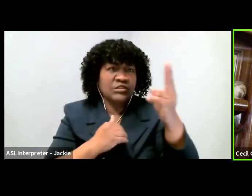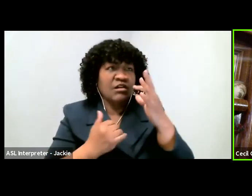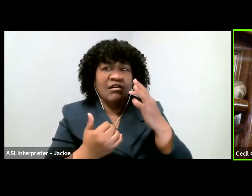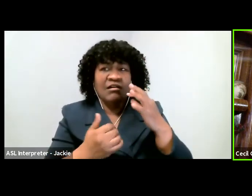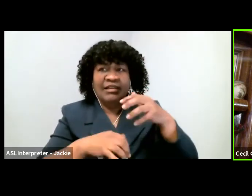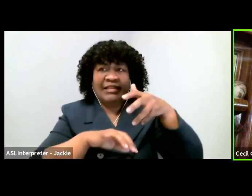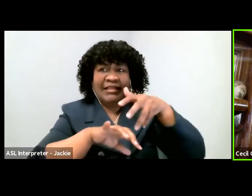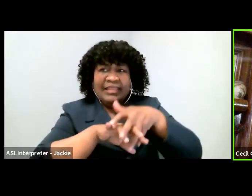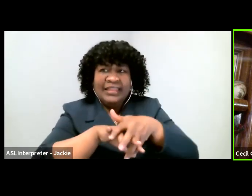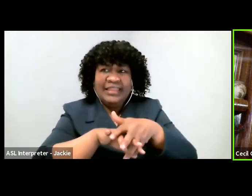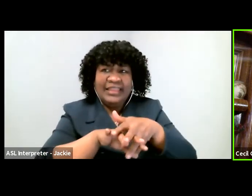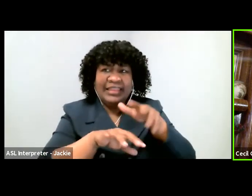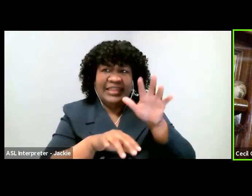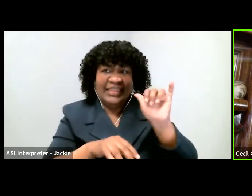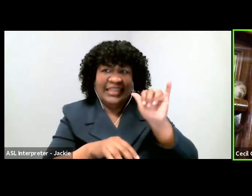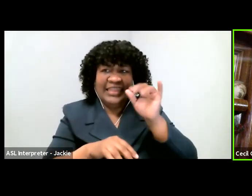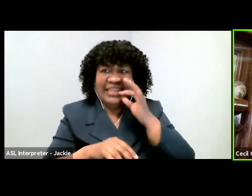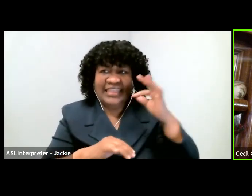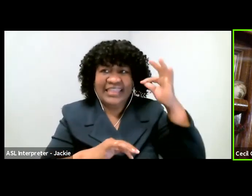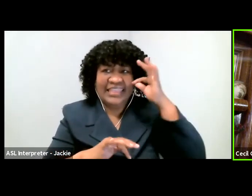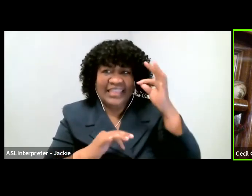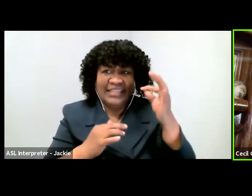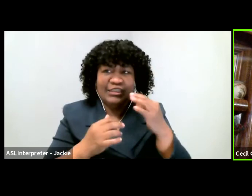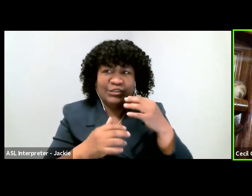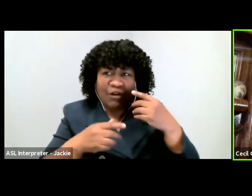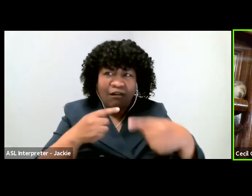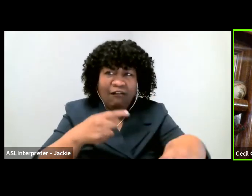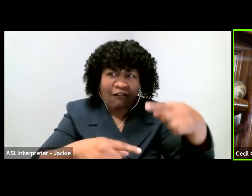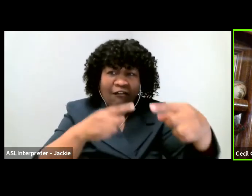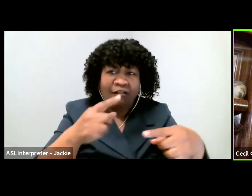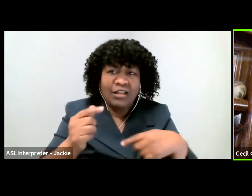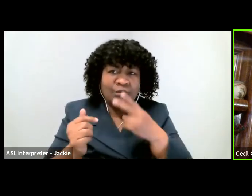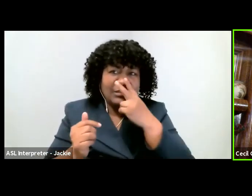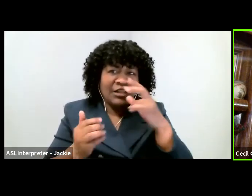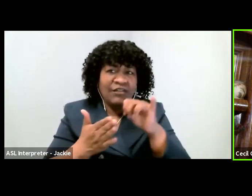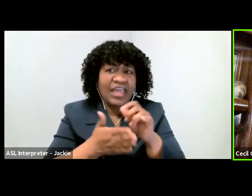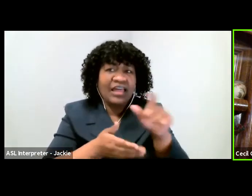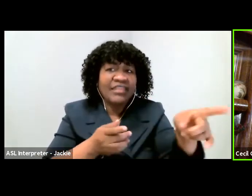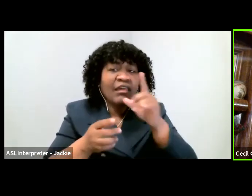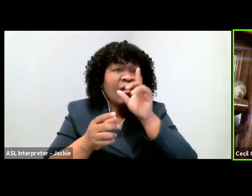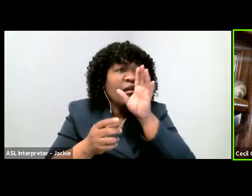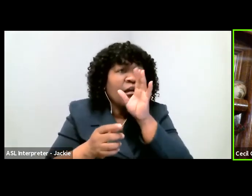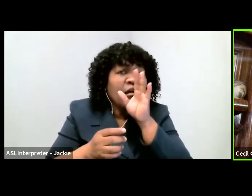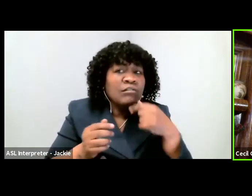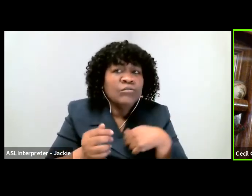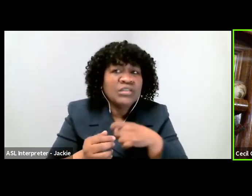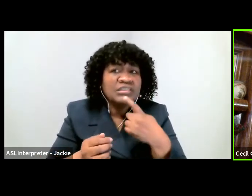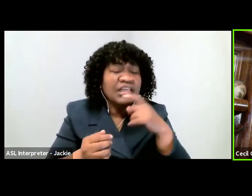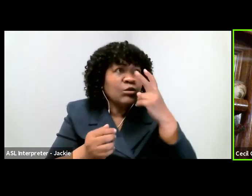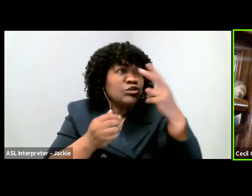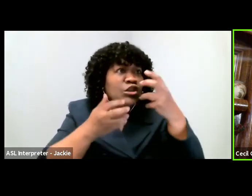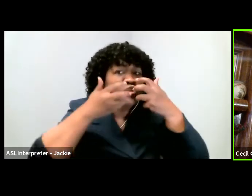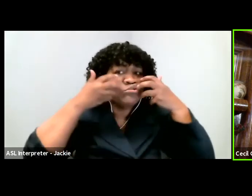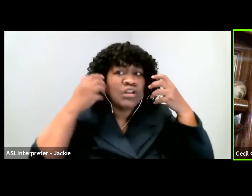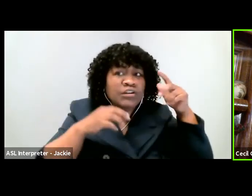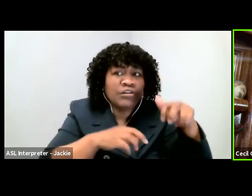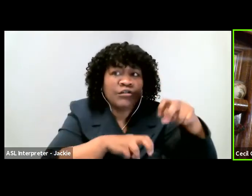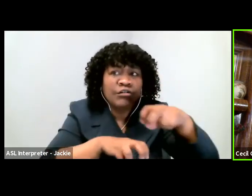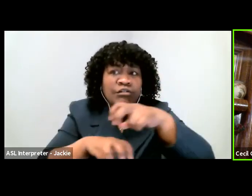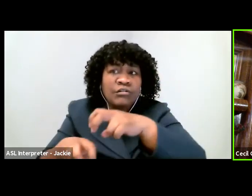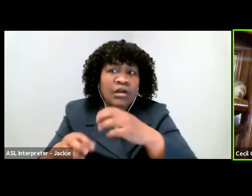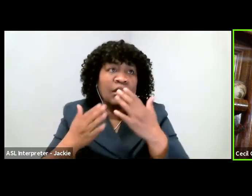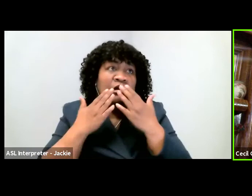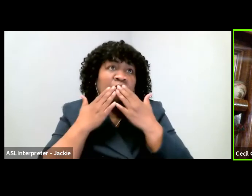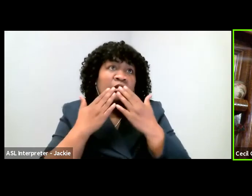on. And the one who spoke a little bit of Spanish said that a jaguar had passed by to get something to drink. Thank goodness he